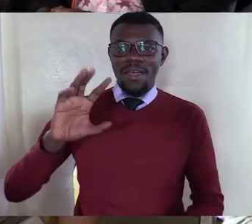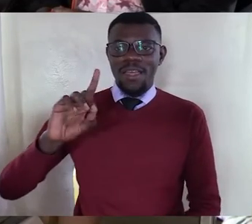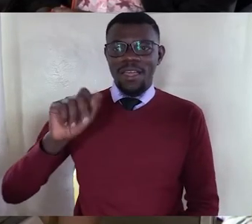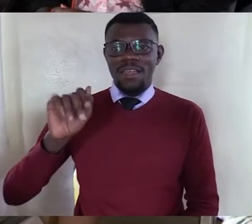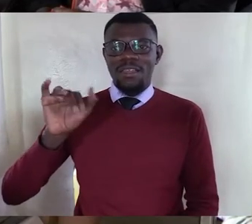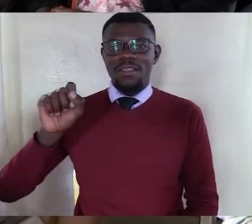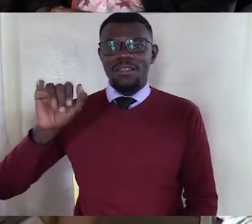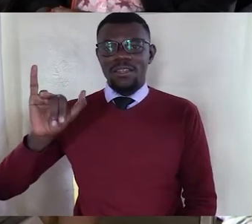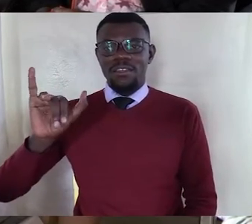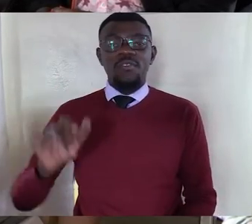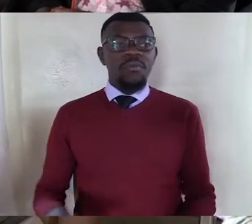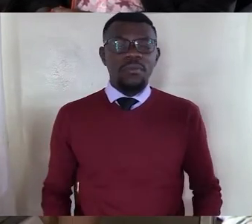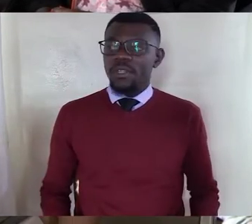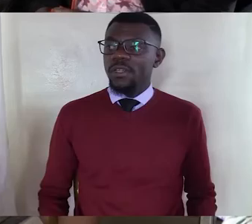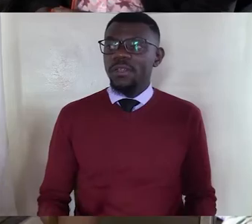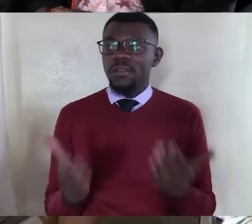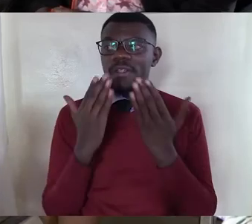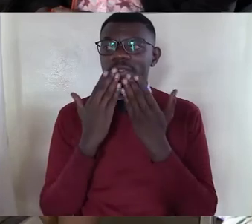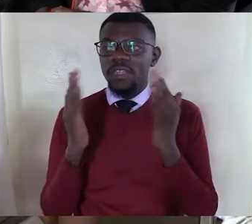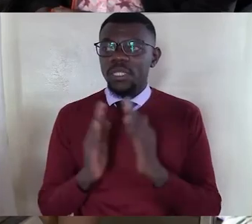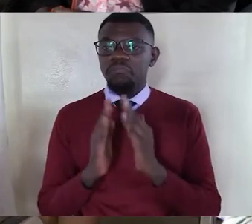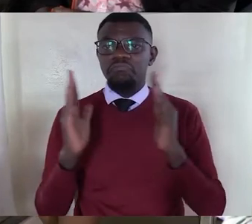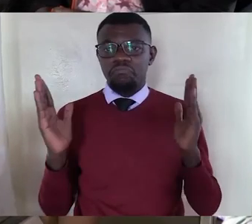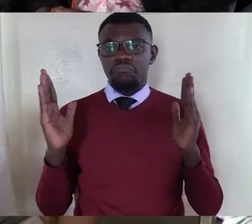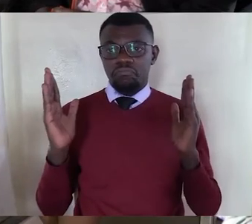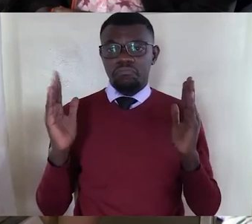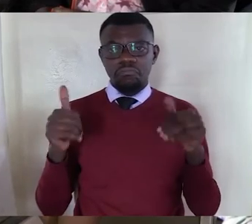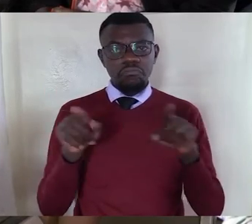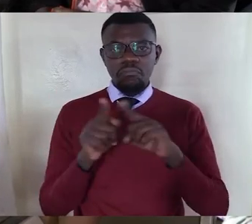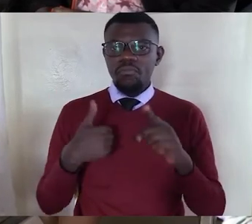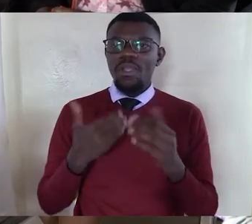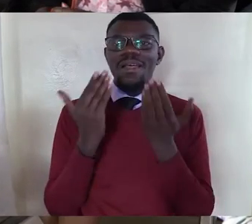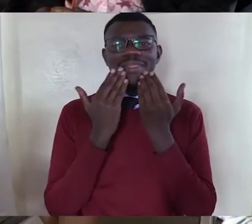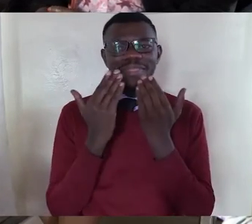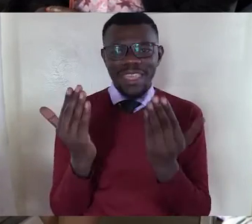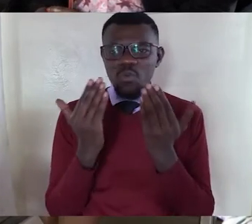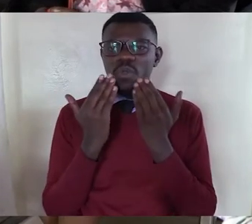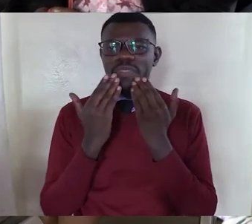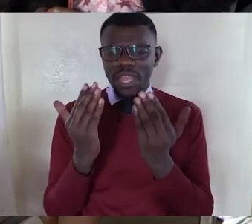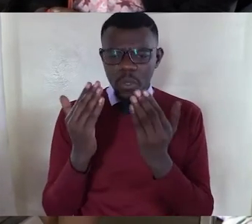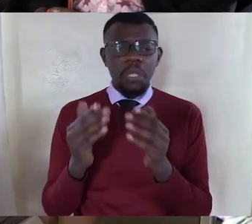that the Madam Chairperson can hear what I'm asking. I don't know if there will be